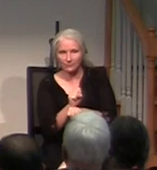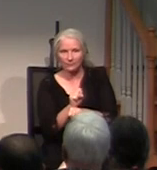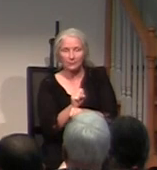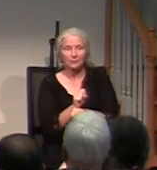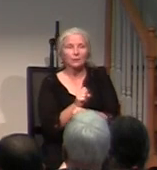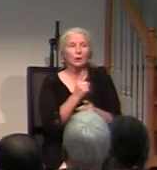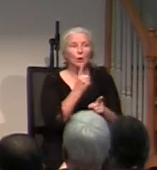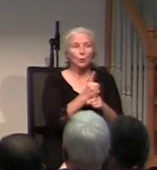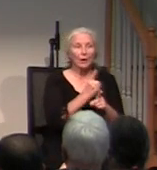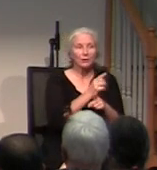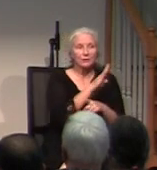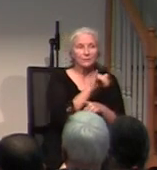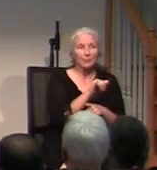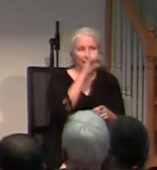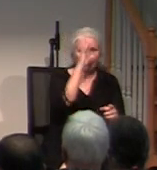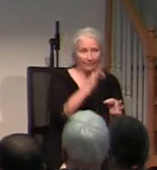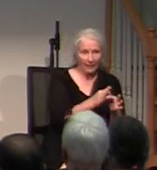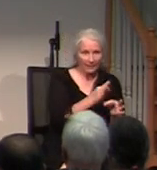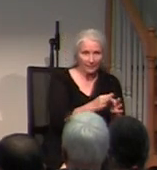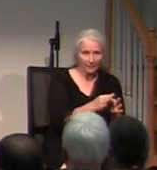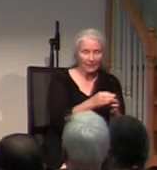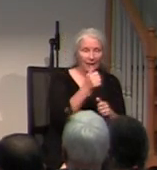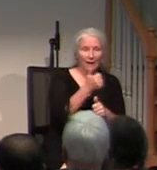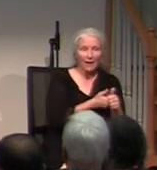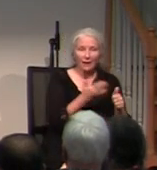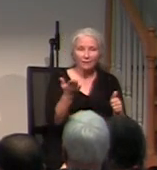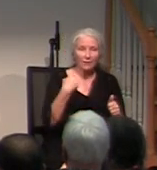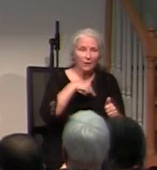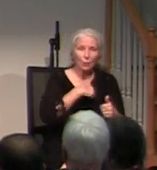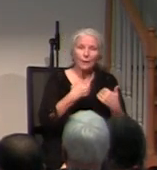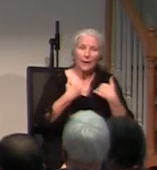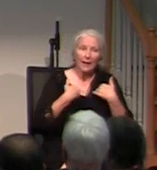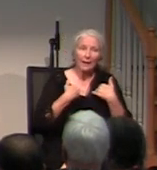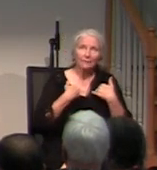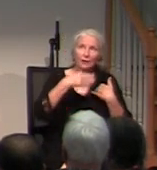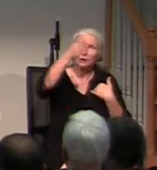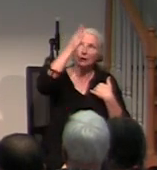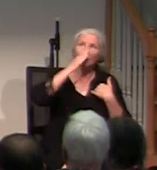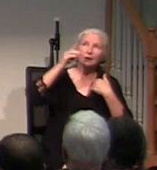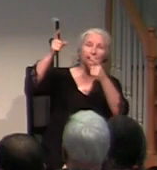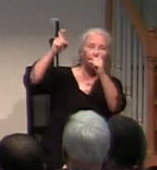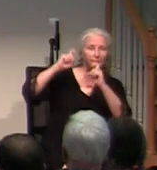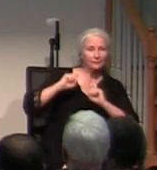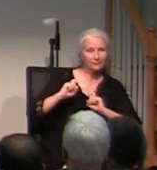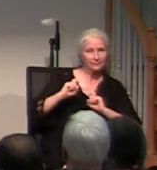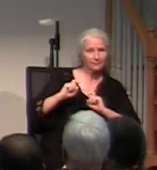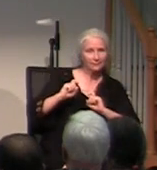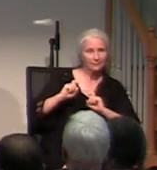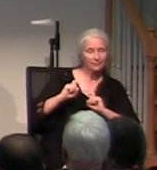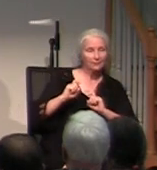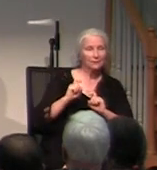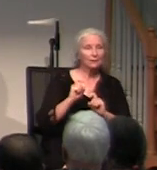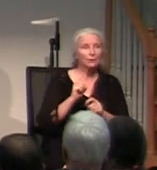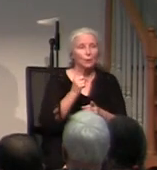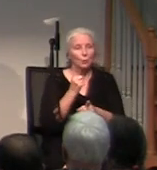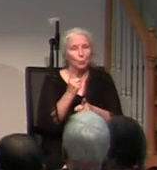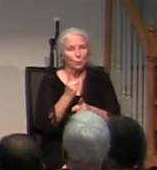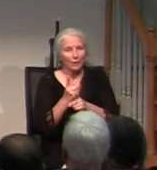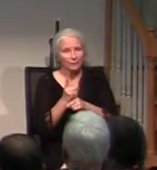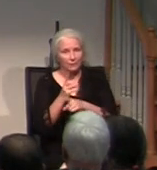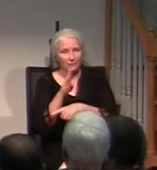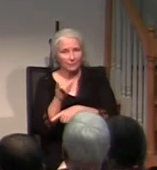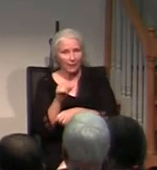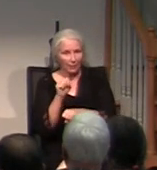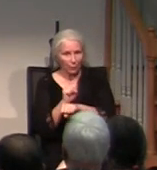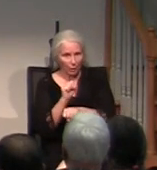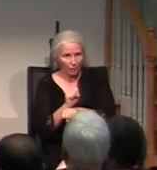is everything we have and are is a gift from God. Righteousness by works is, no,